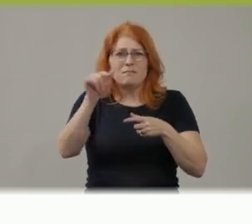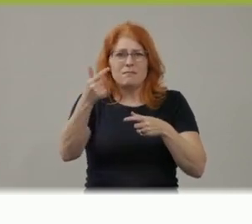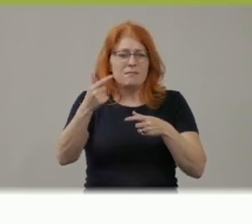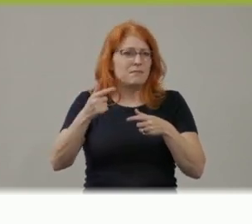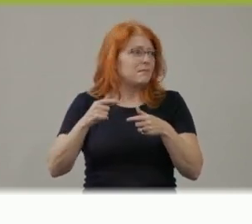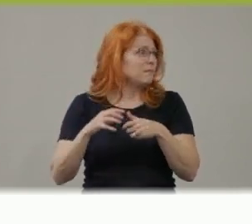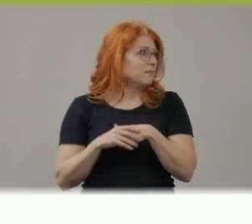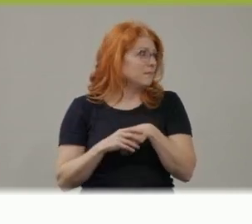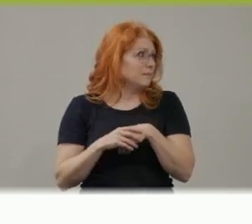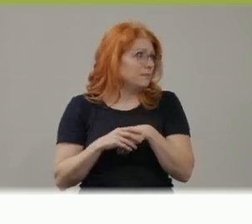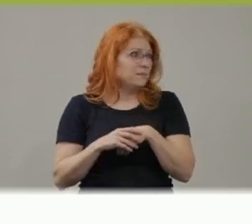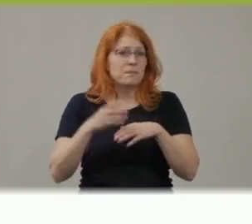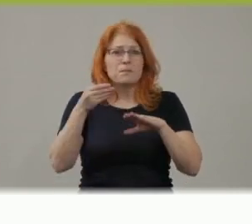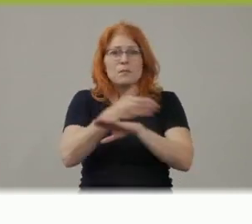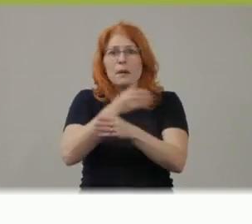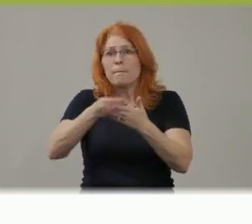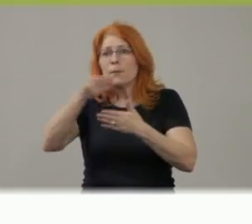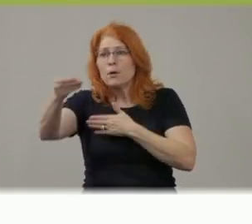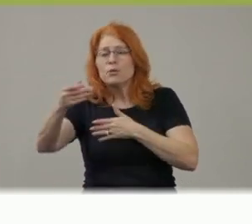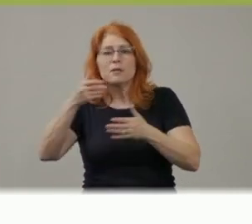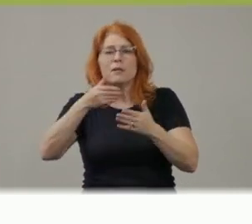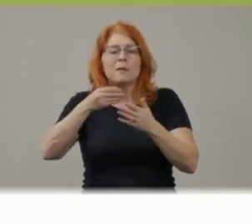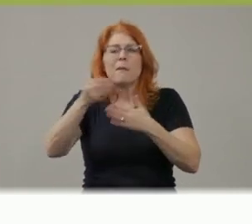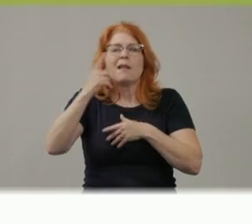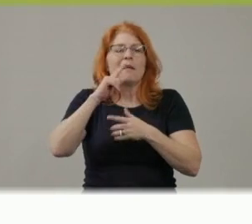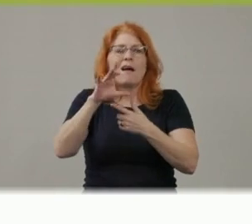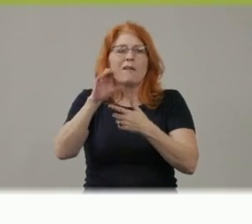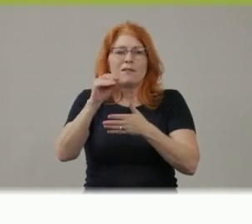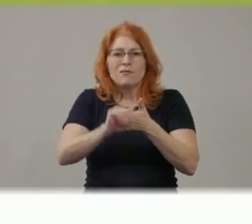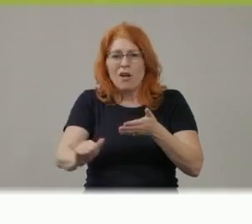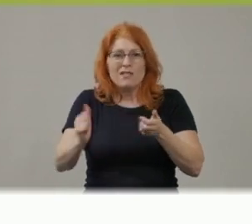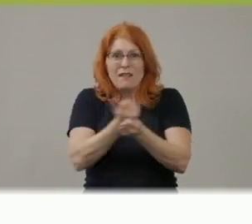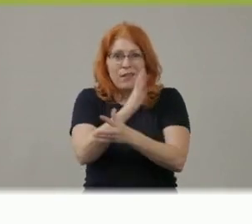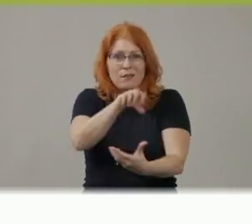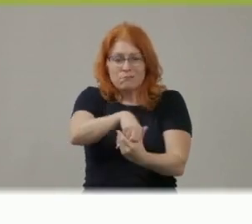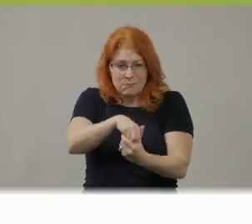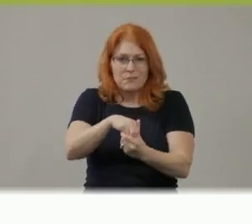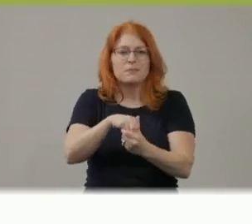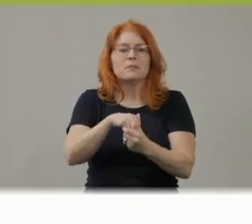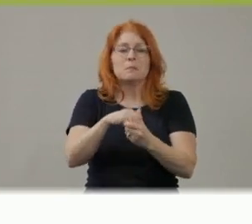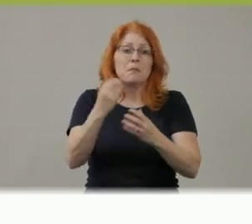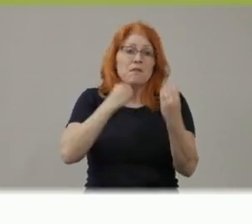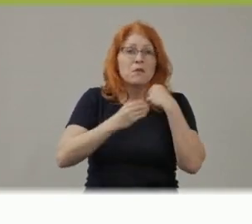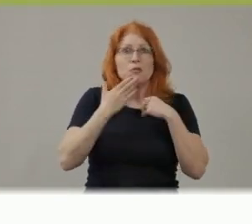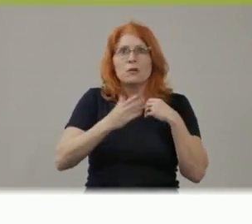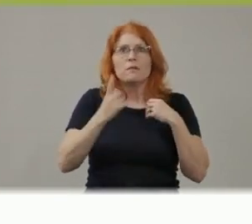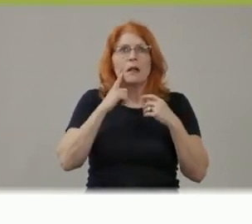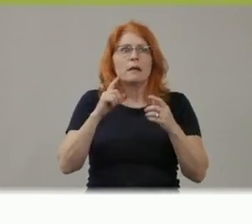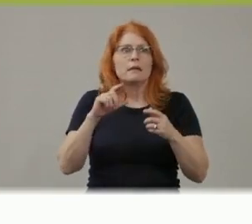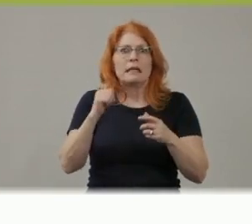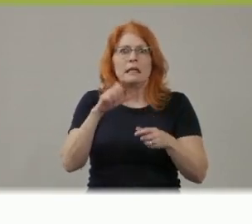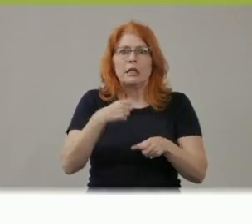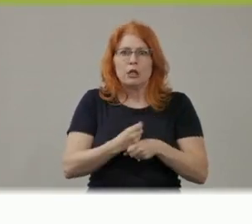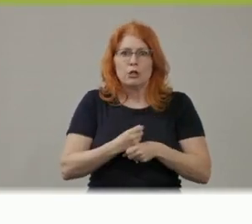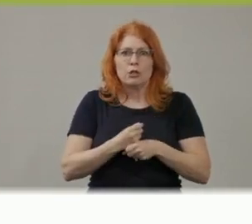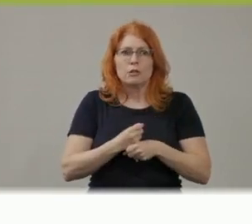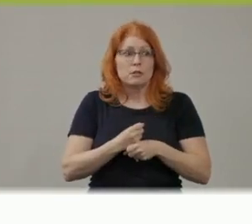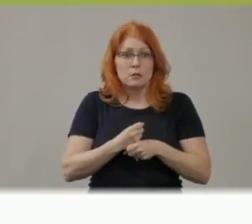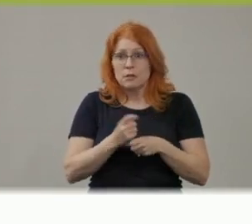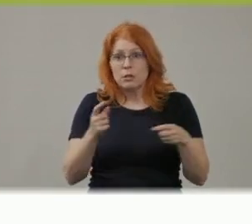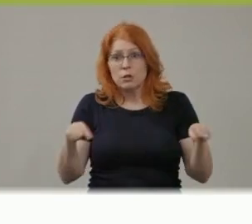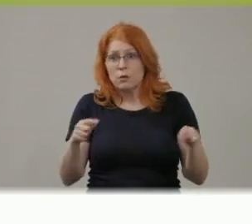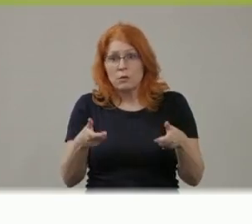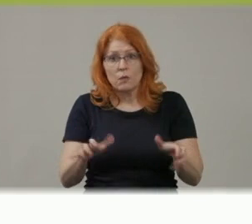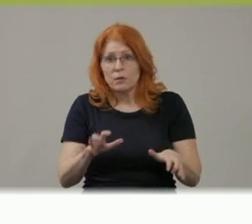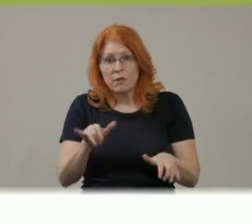are pre-purchased and you can get it for like $150 and it's got everything in it and the food's good for like 10 years. Y'all are not gonna wanna